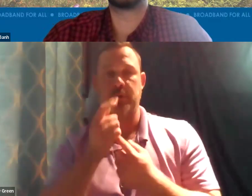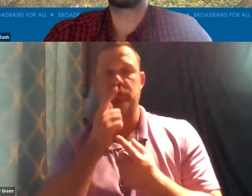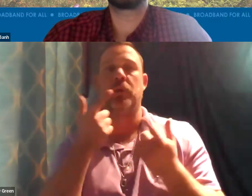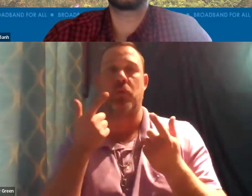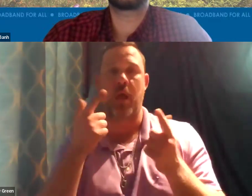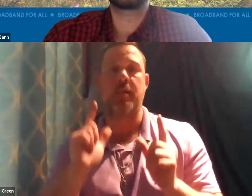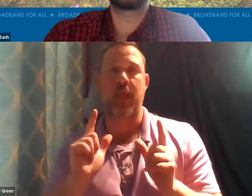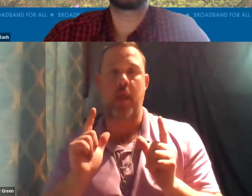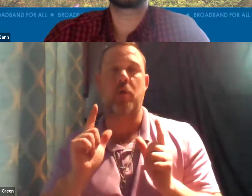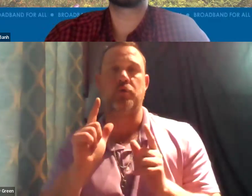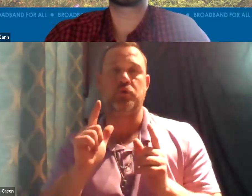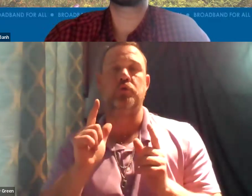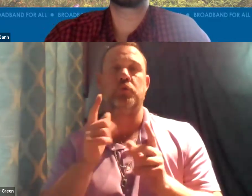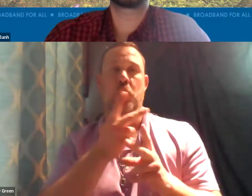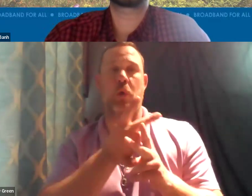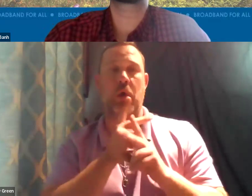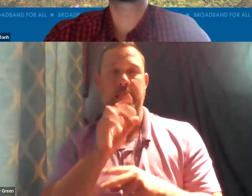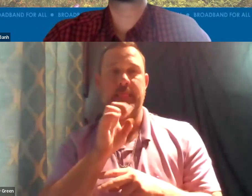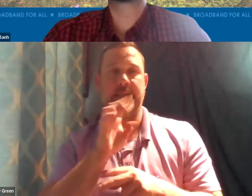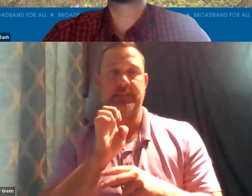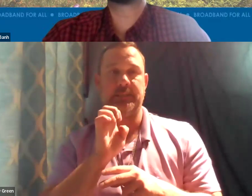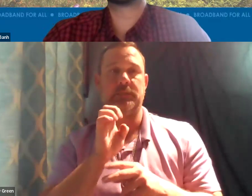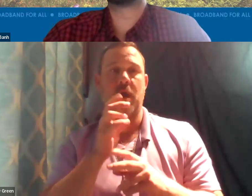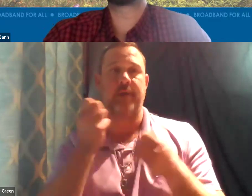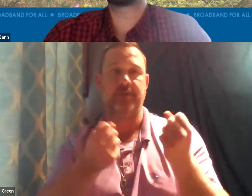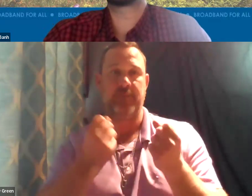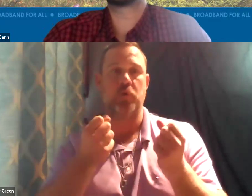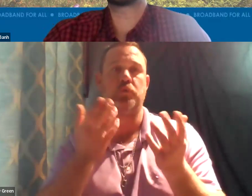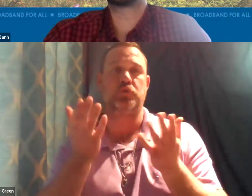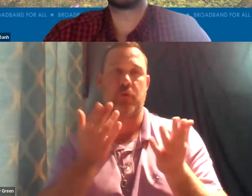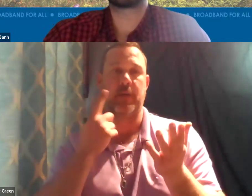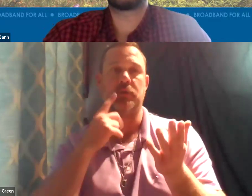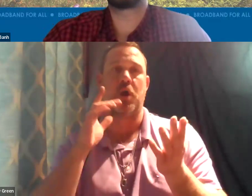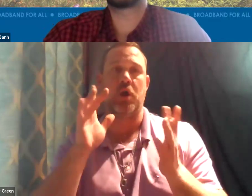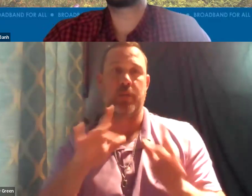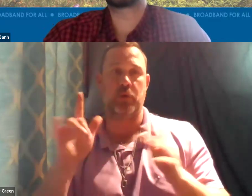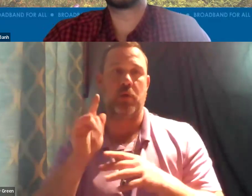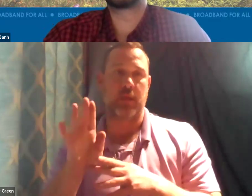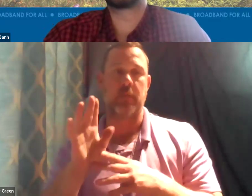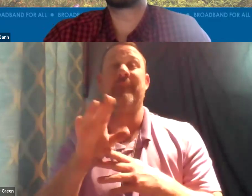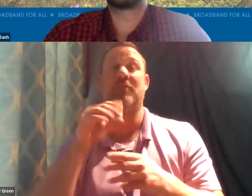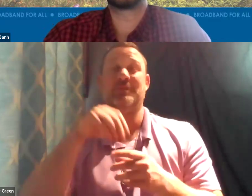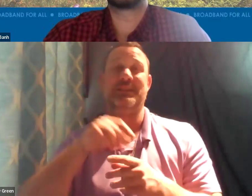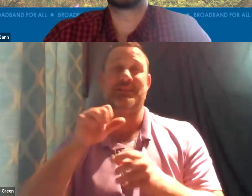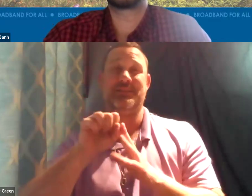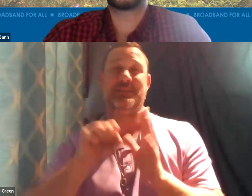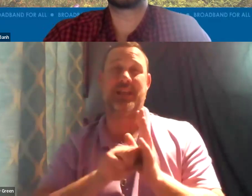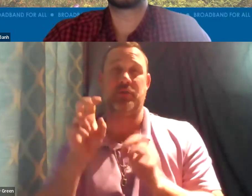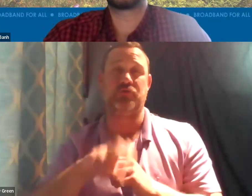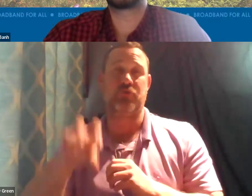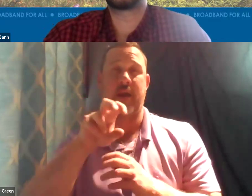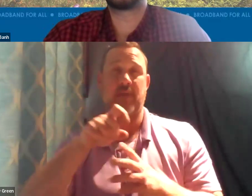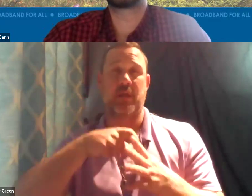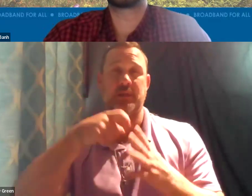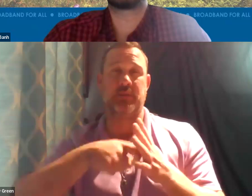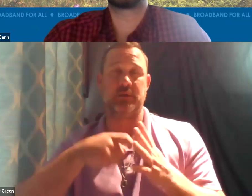allowing the lease of vehicles in order to serve as computer labs. I think if there's in-state travel expenses, if a Track